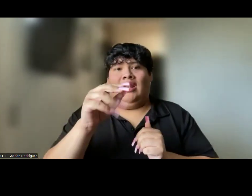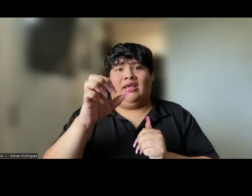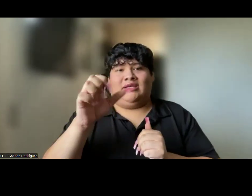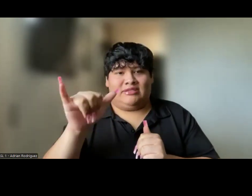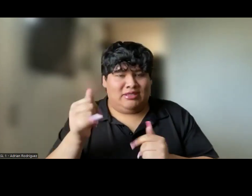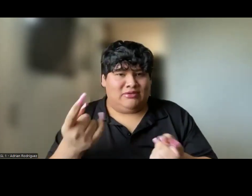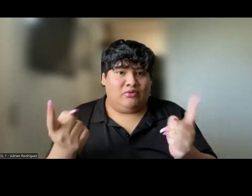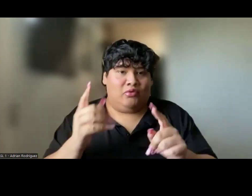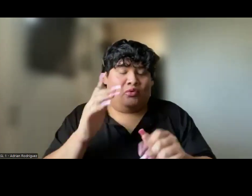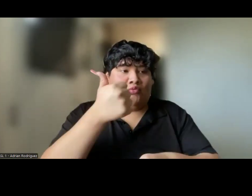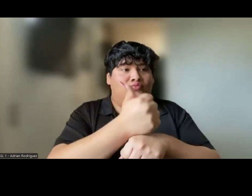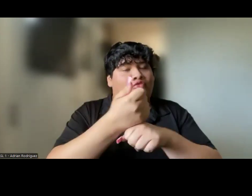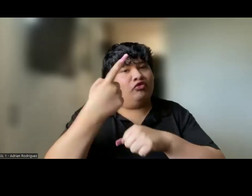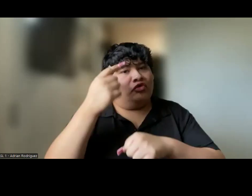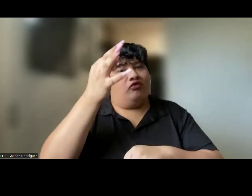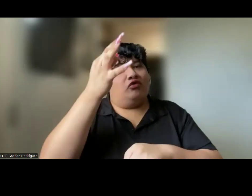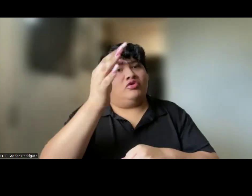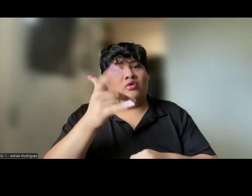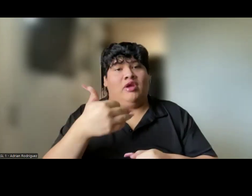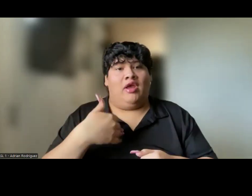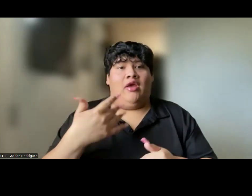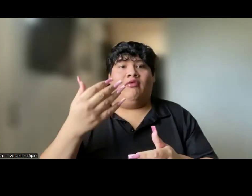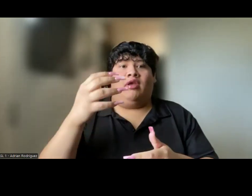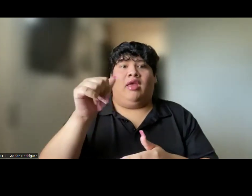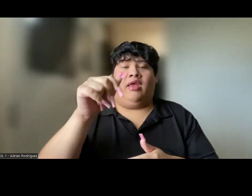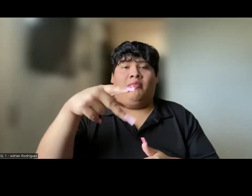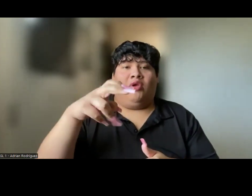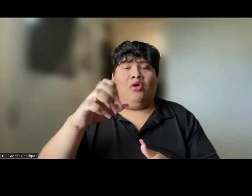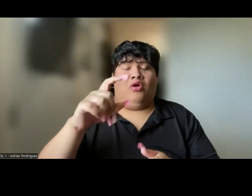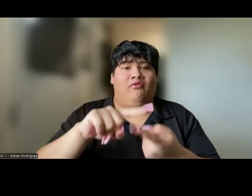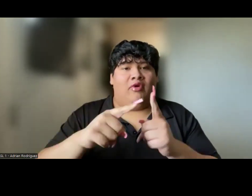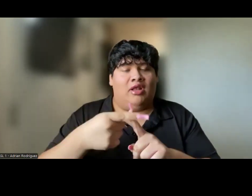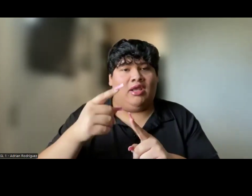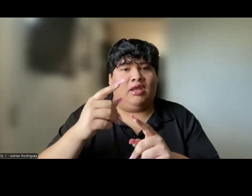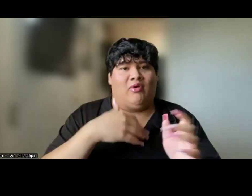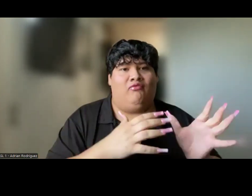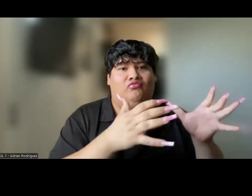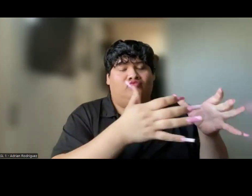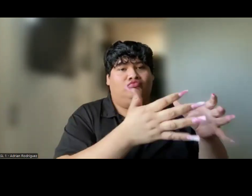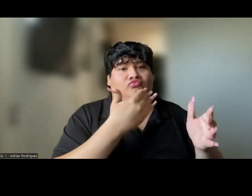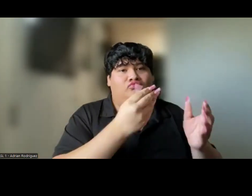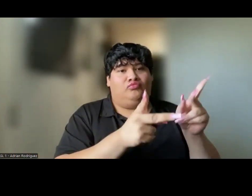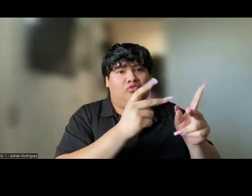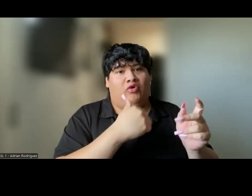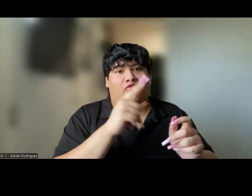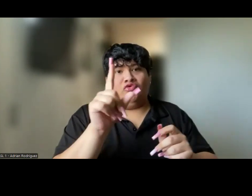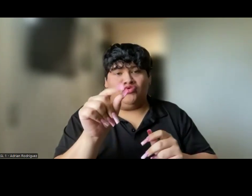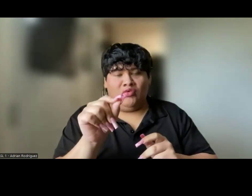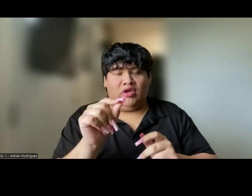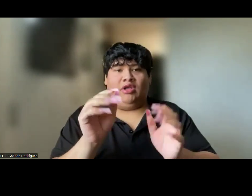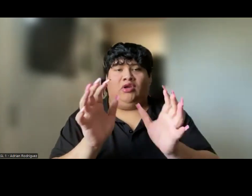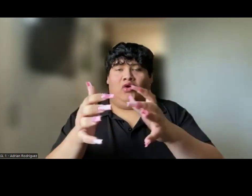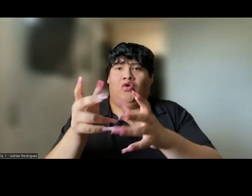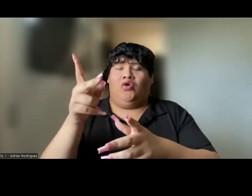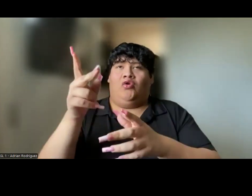here. We have 100 communities now that are now active in the AERP Age-Friendly Network. We have 20 local organizations that have